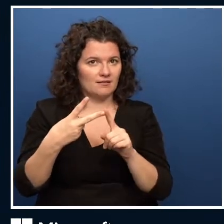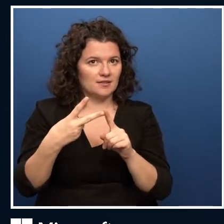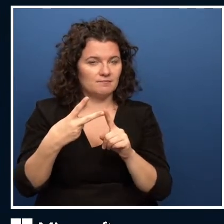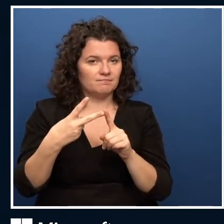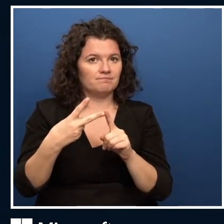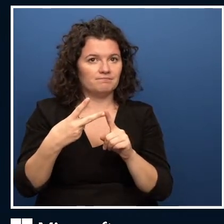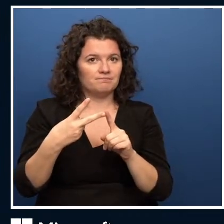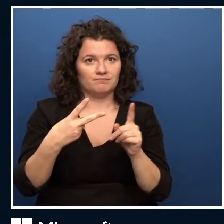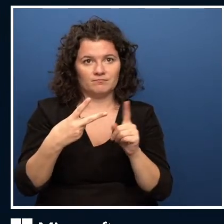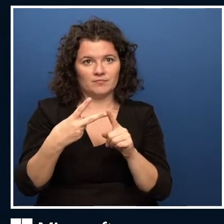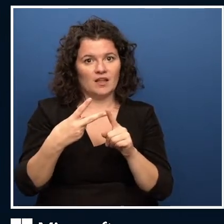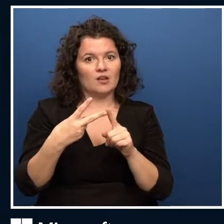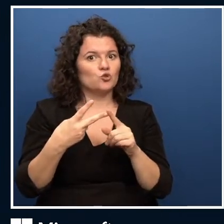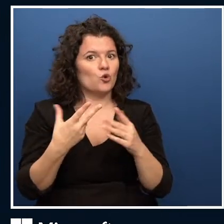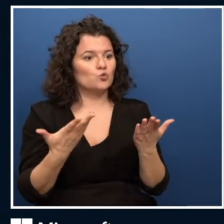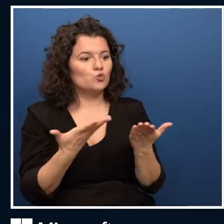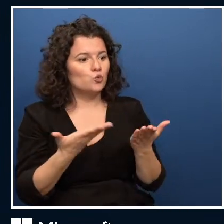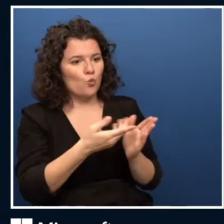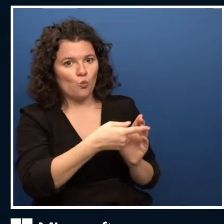it to the relevant